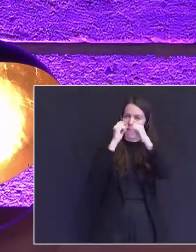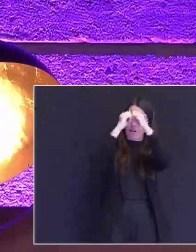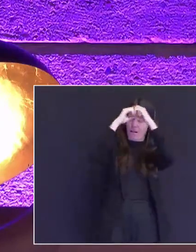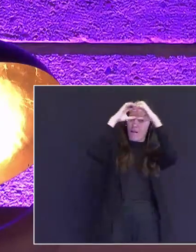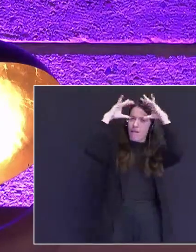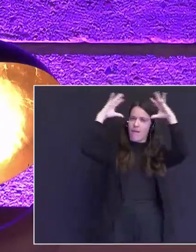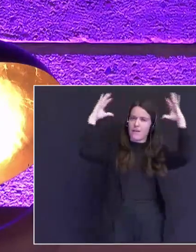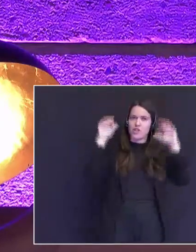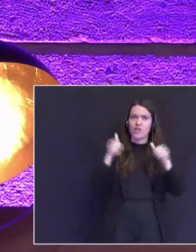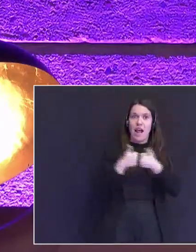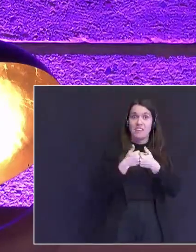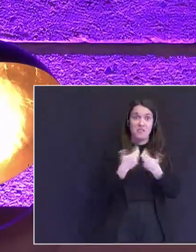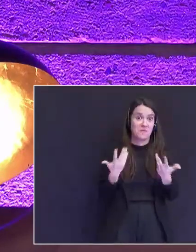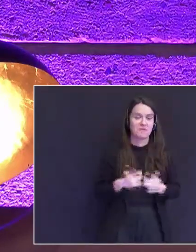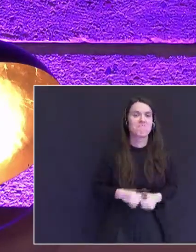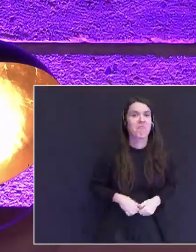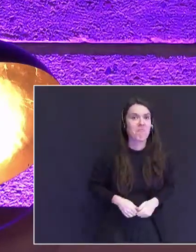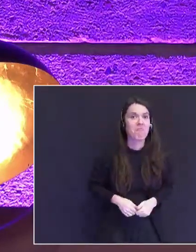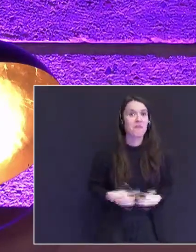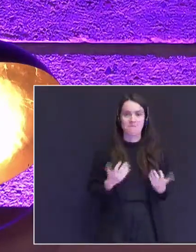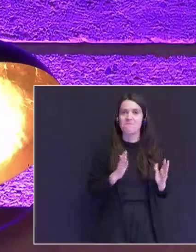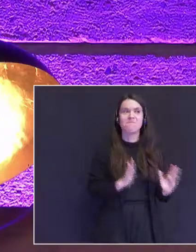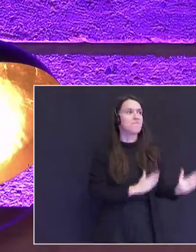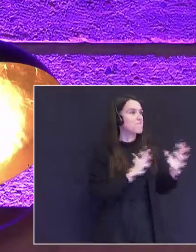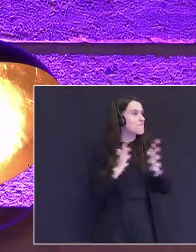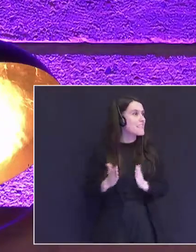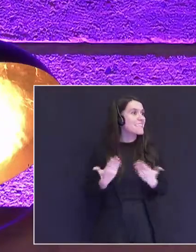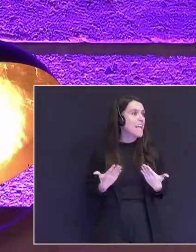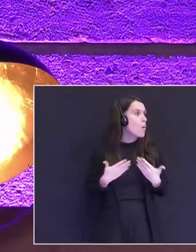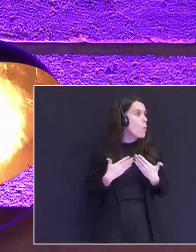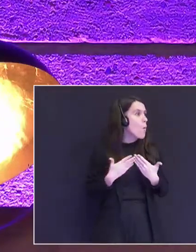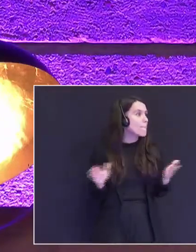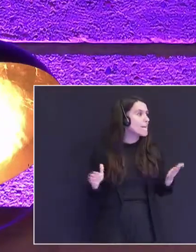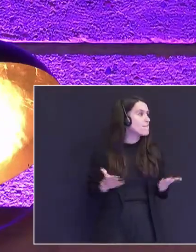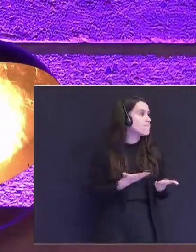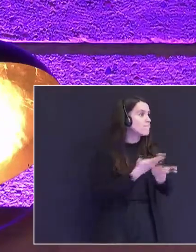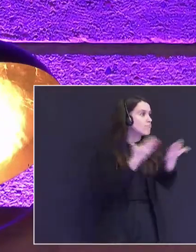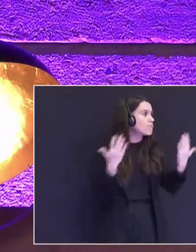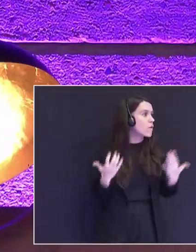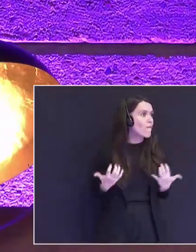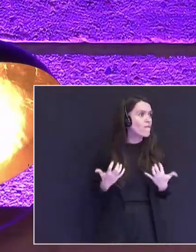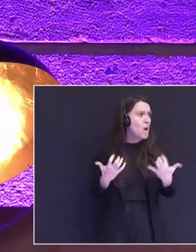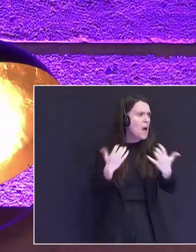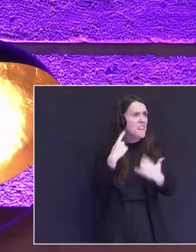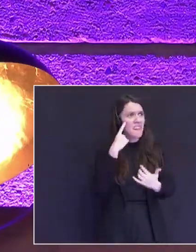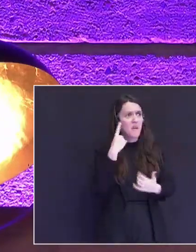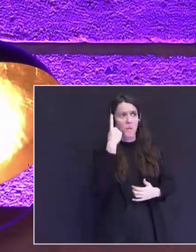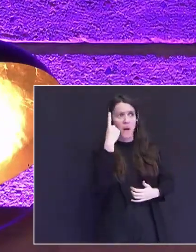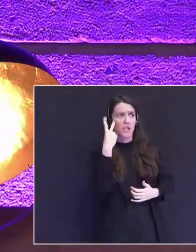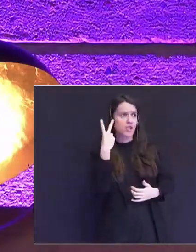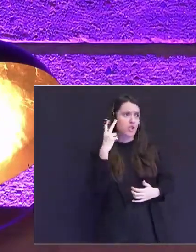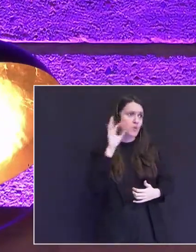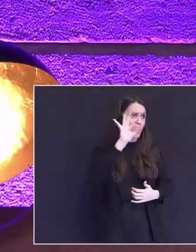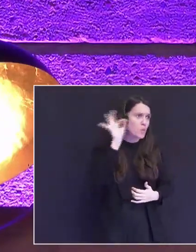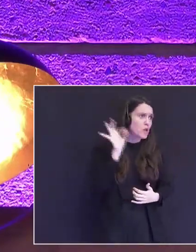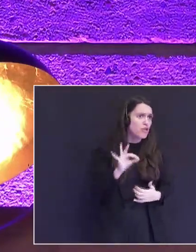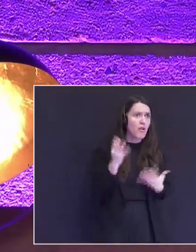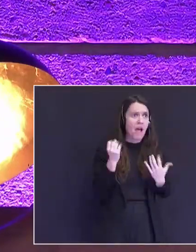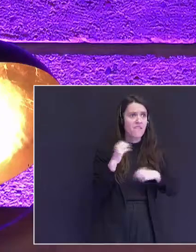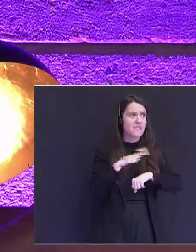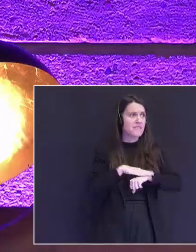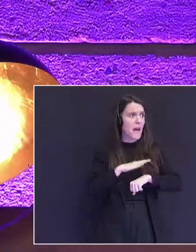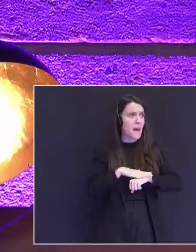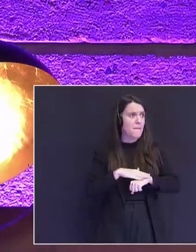of challenges. And now I would like to open the floor for, I think, 1 or 2 questions. We still have some